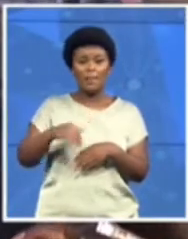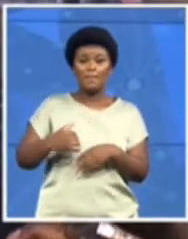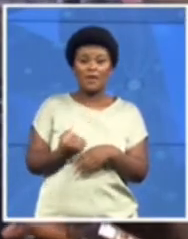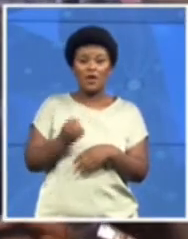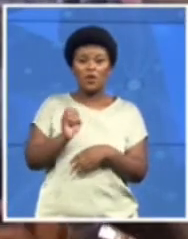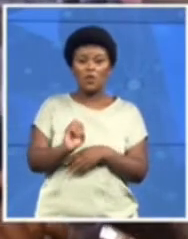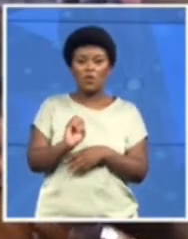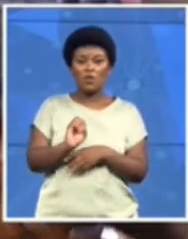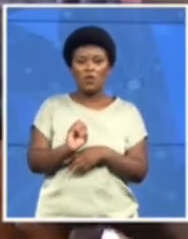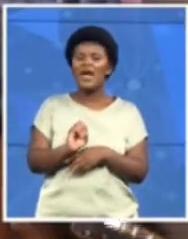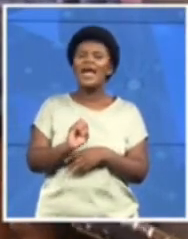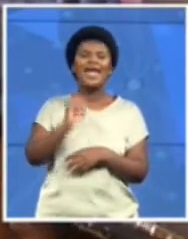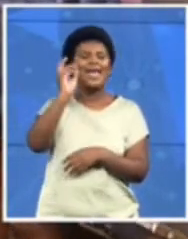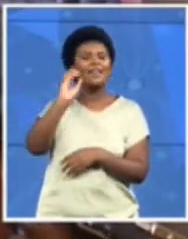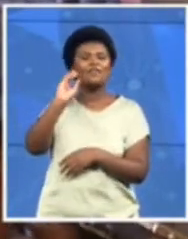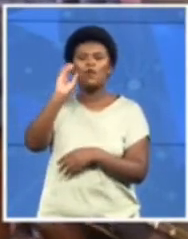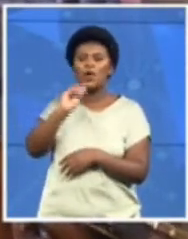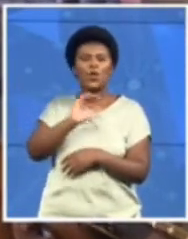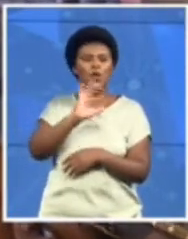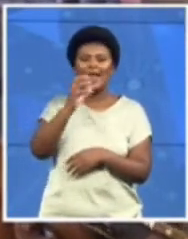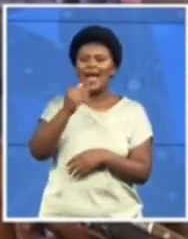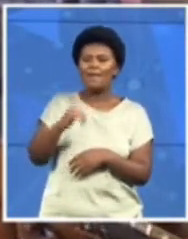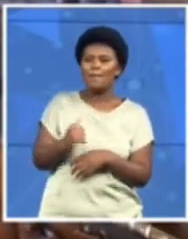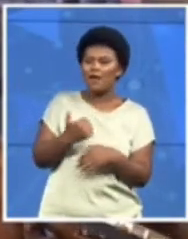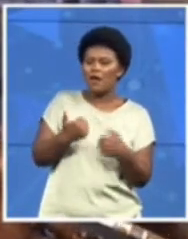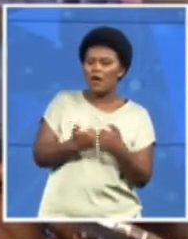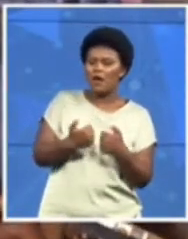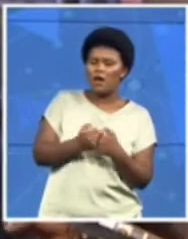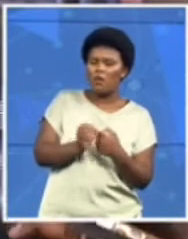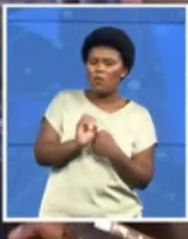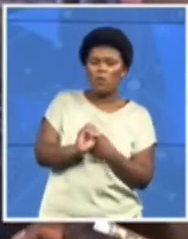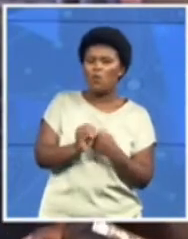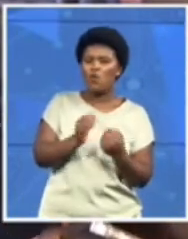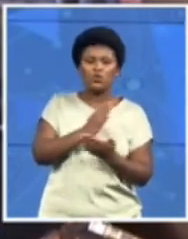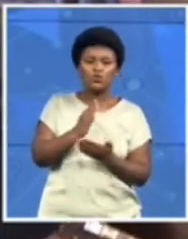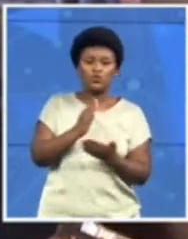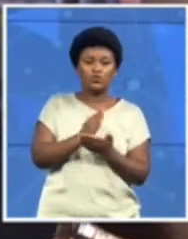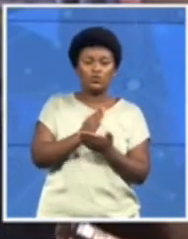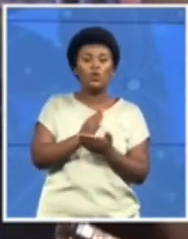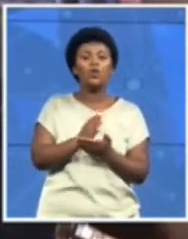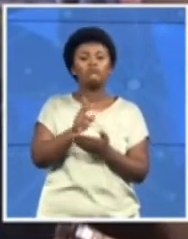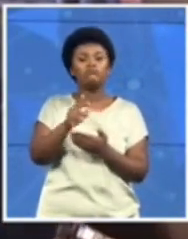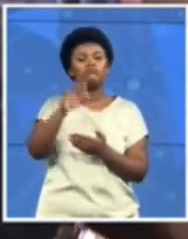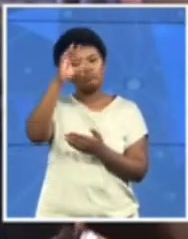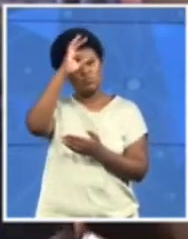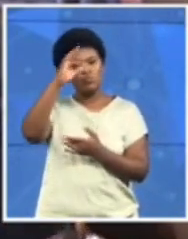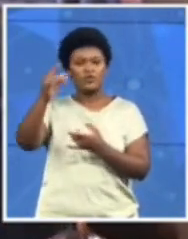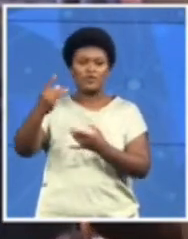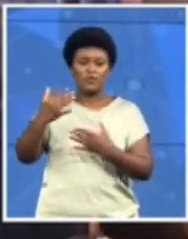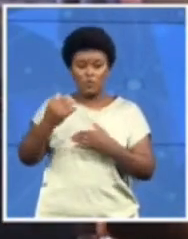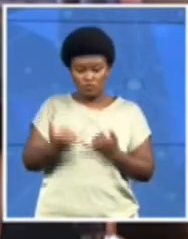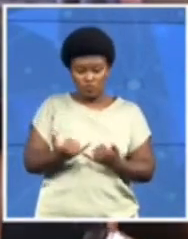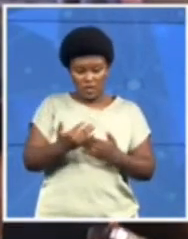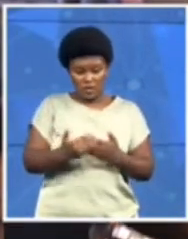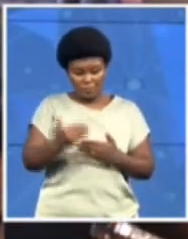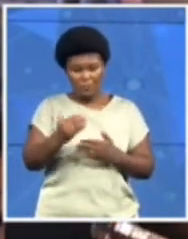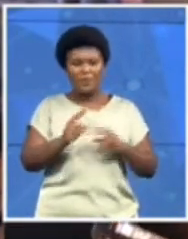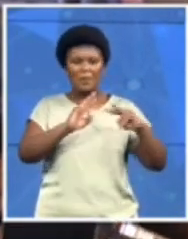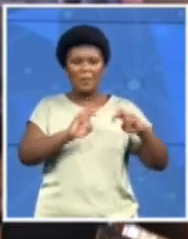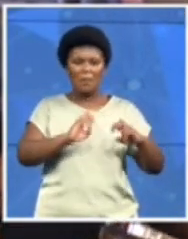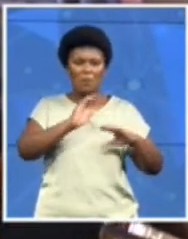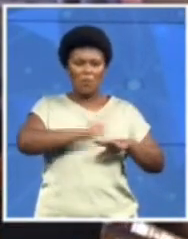available after, it's part of the bail information that is going to be done by police from today until next Tuesday when we come back. What type of device?